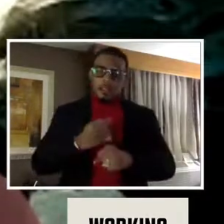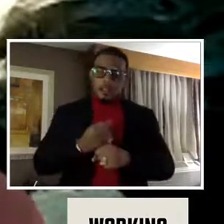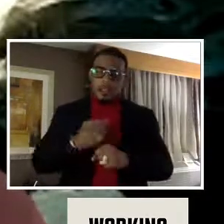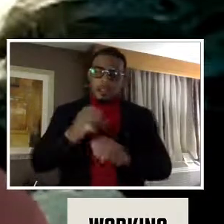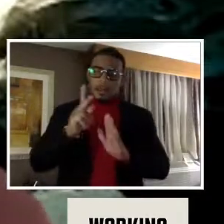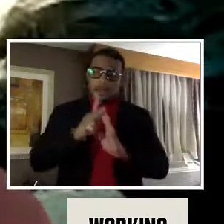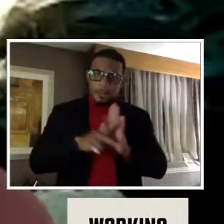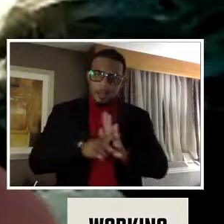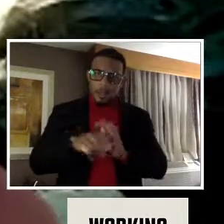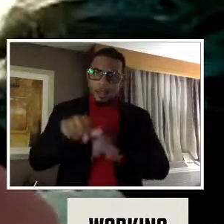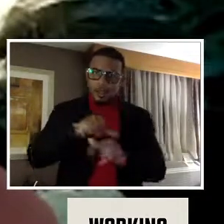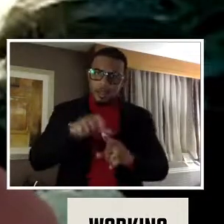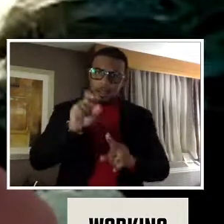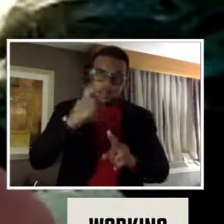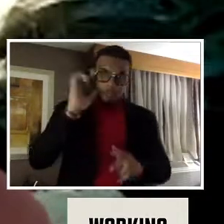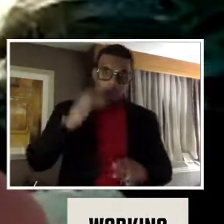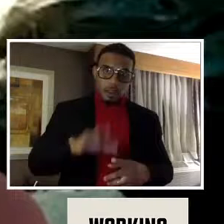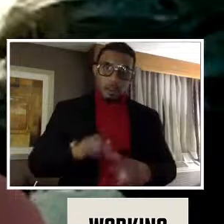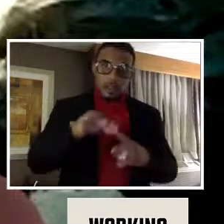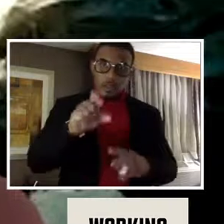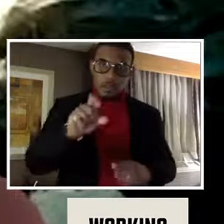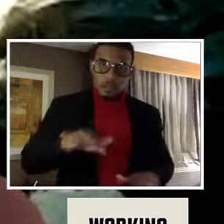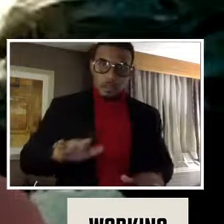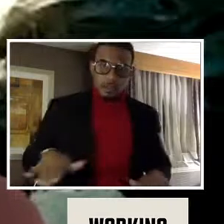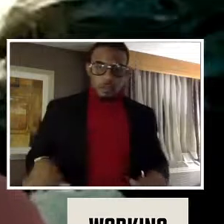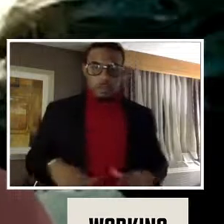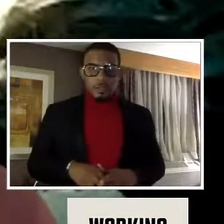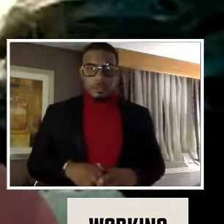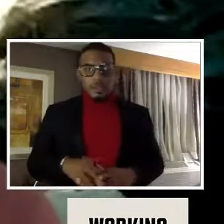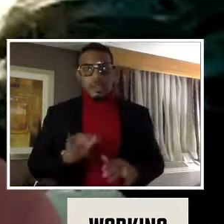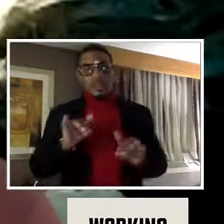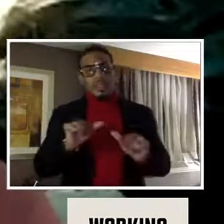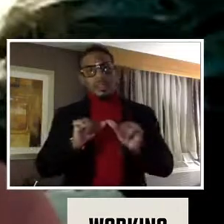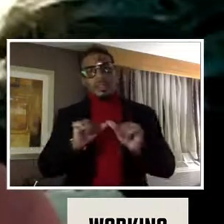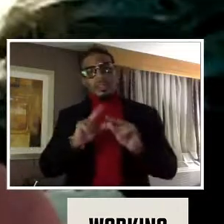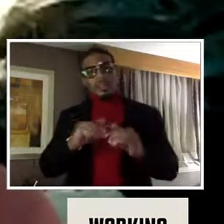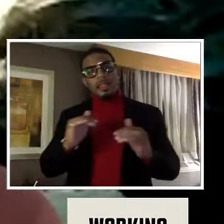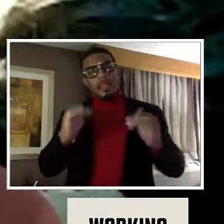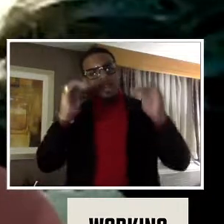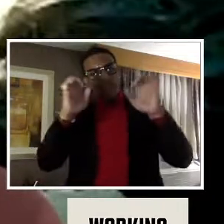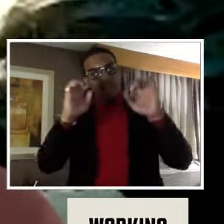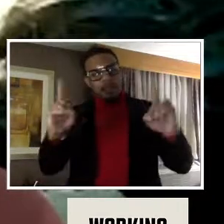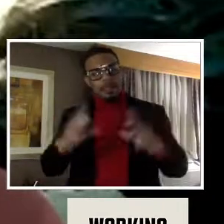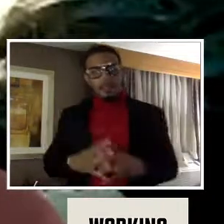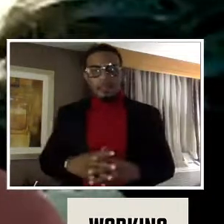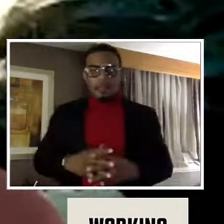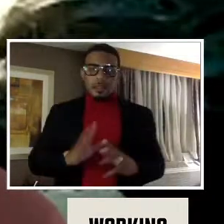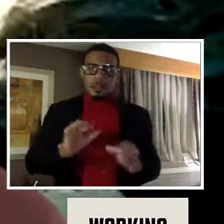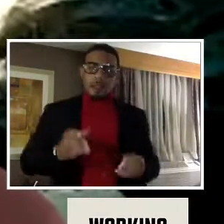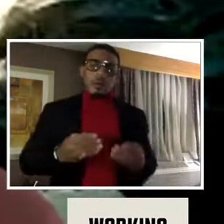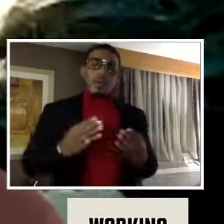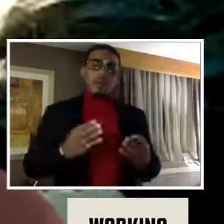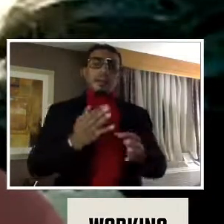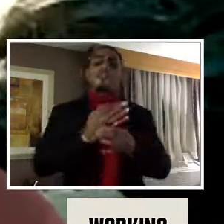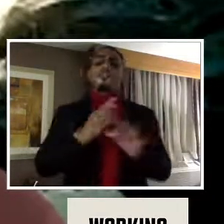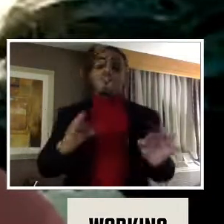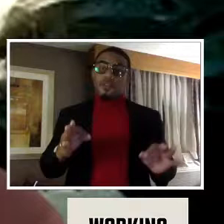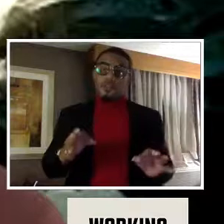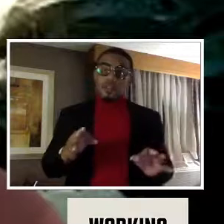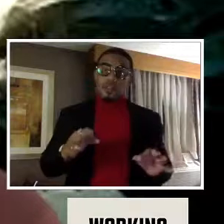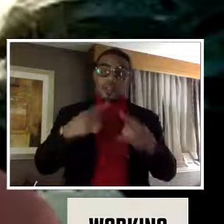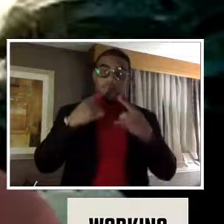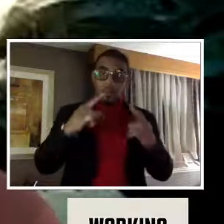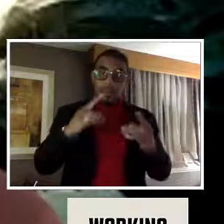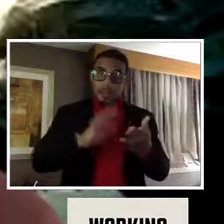policy around the needs of our special needs children. It continues in higher education by providing free